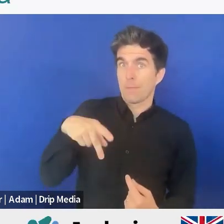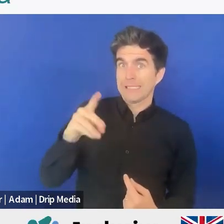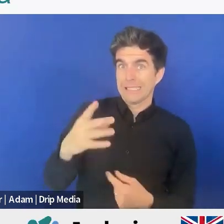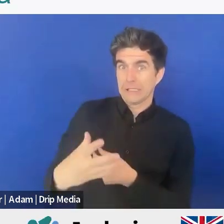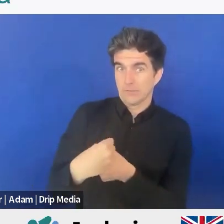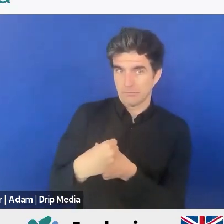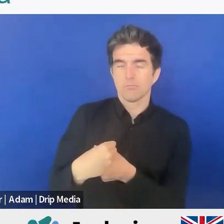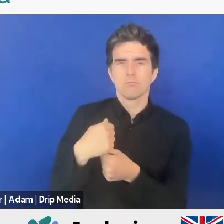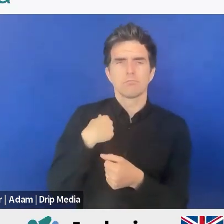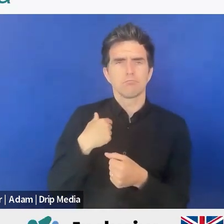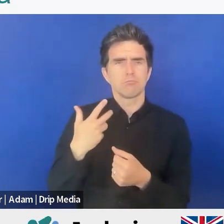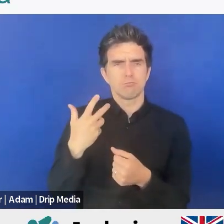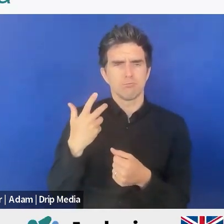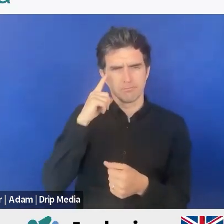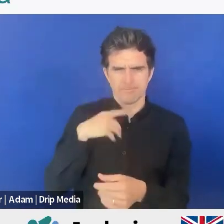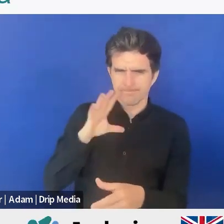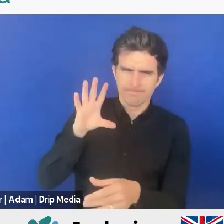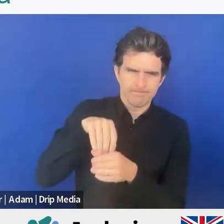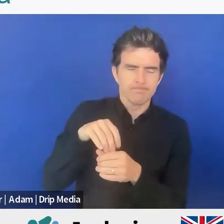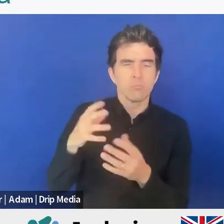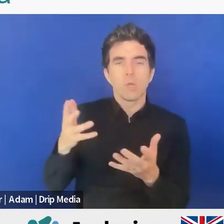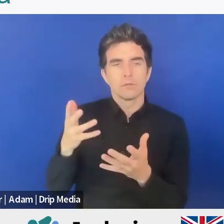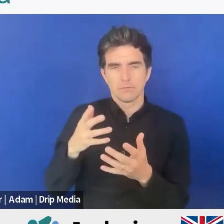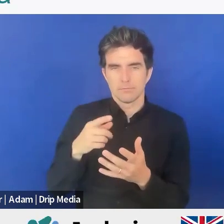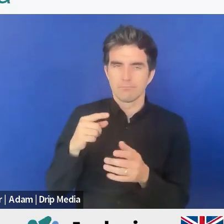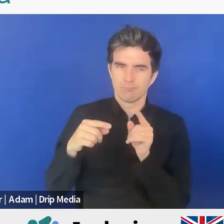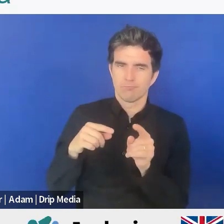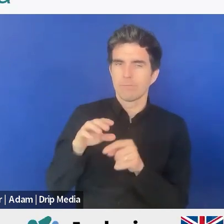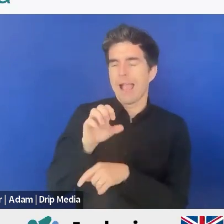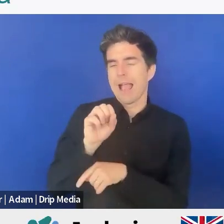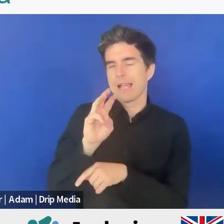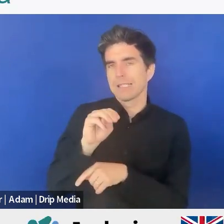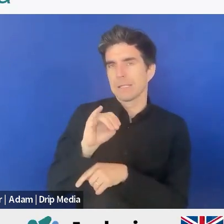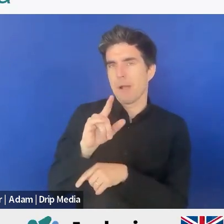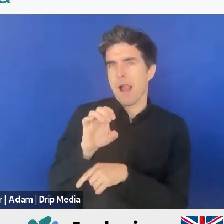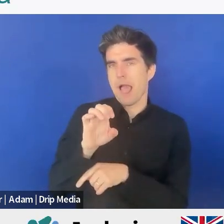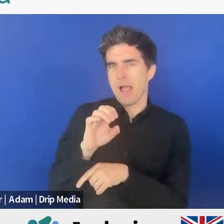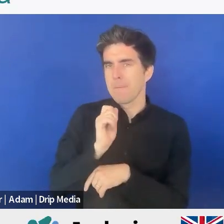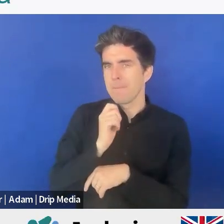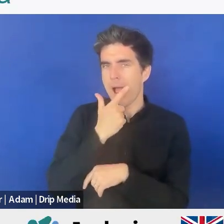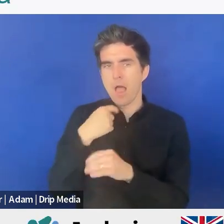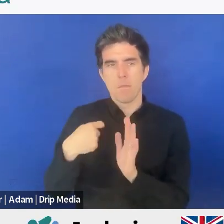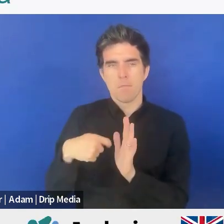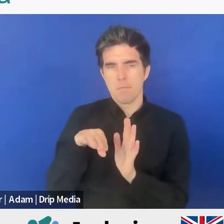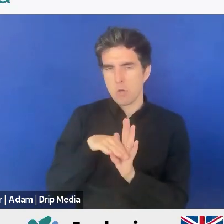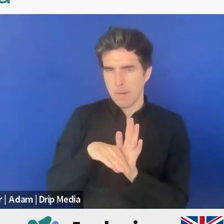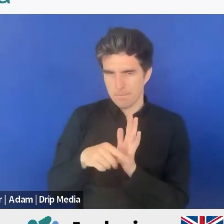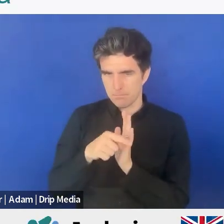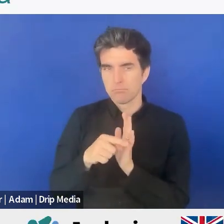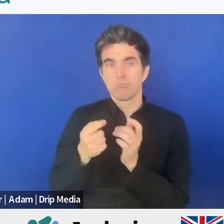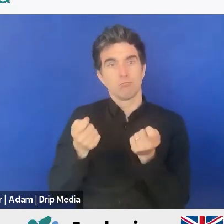Kaduna State. And so I mean, across all of those sort of initiatives, I think what's really interesting and